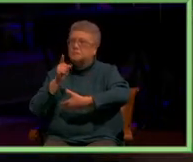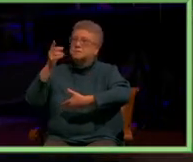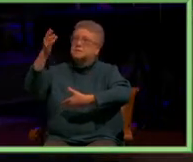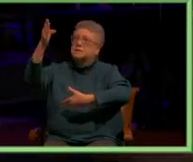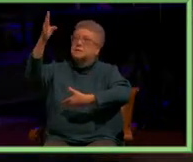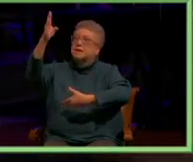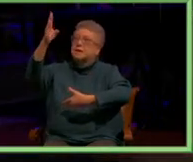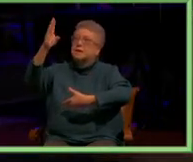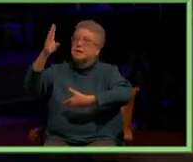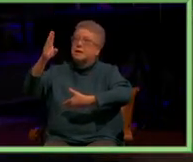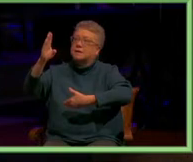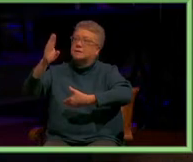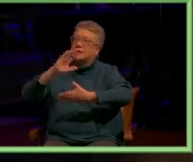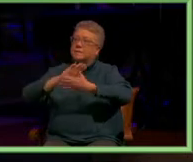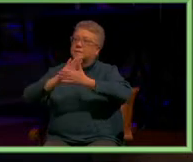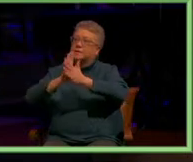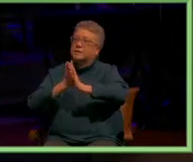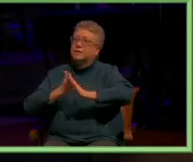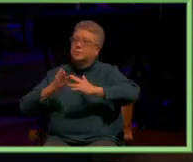in the flesh,